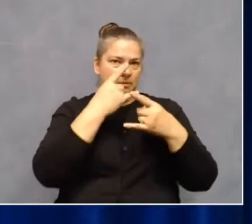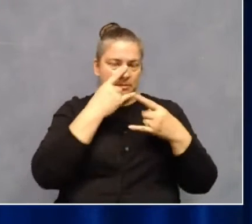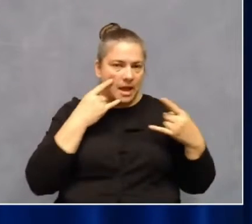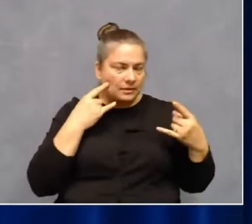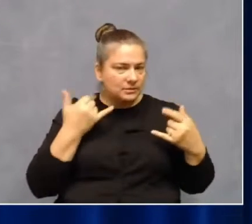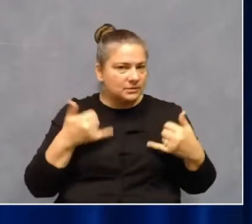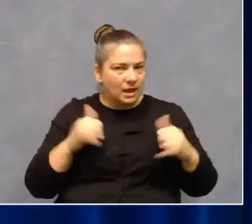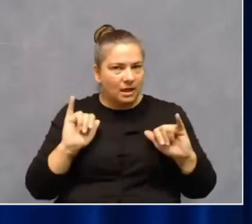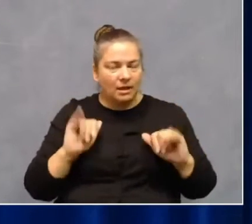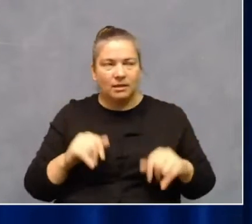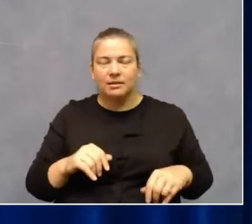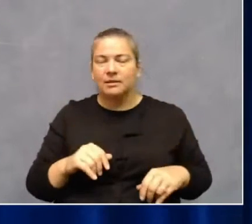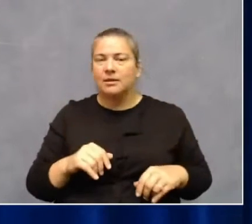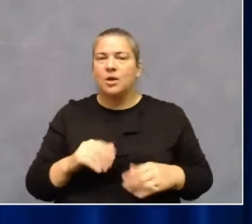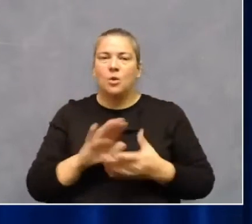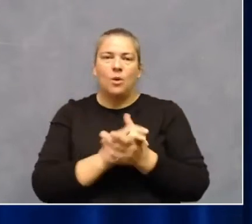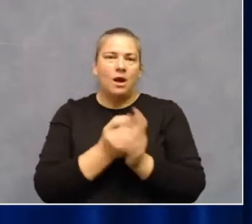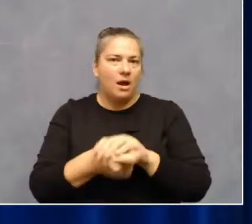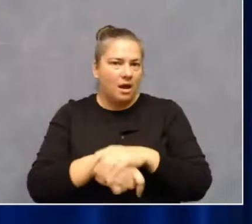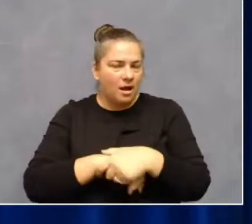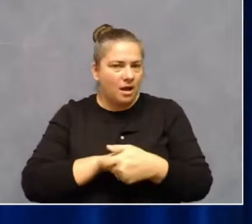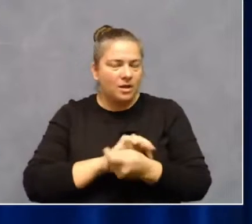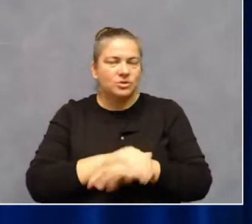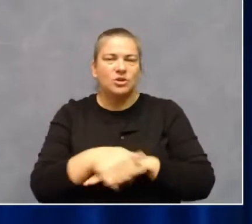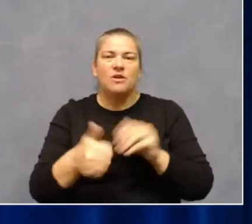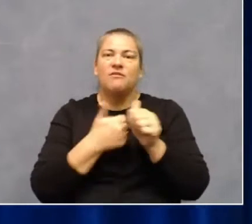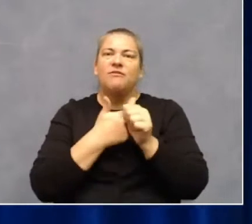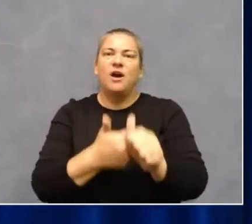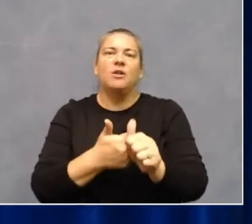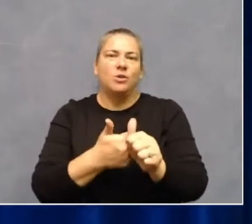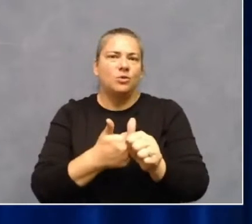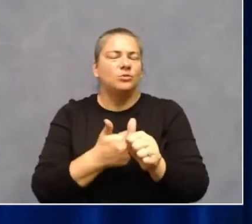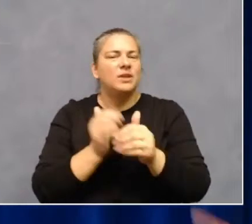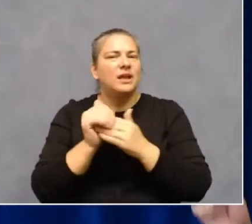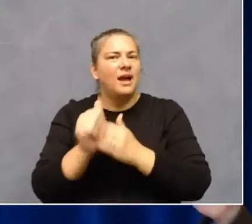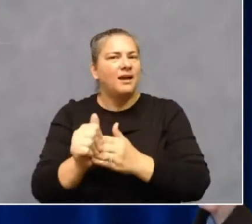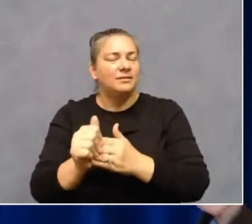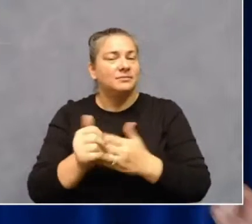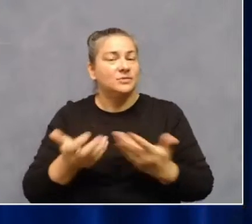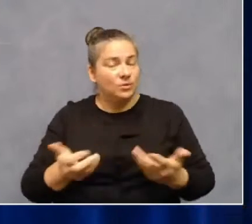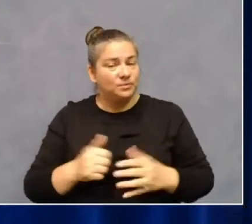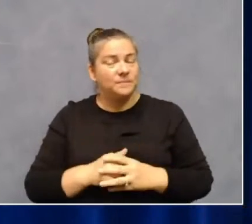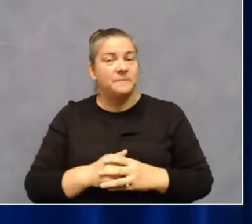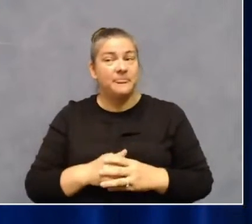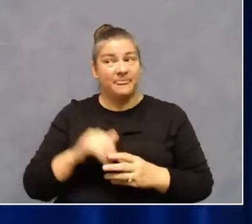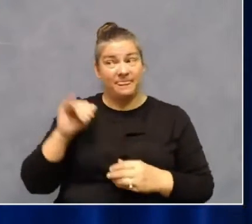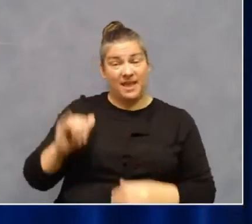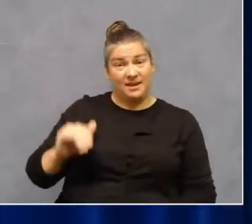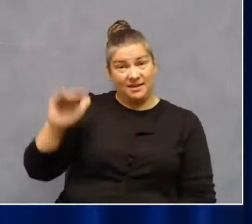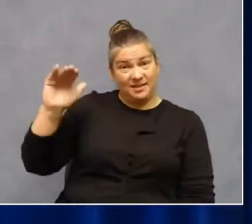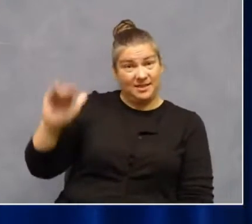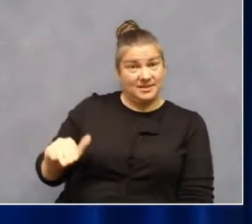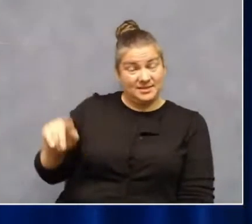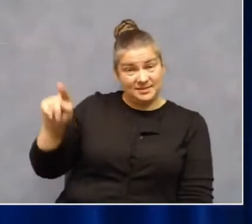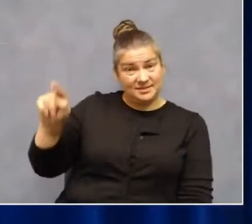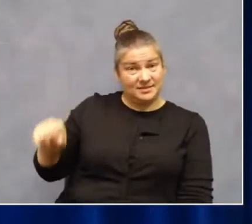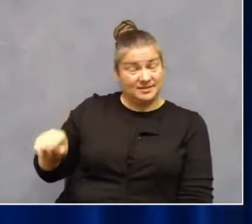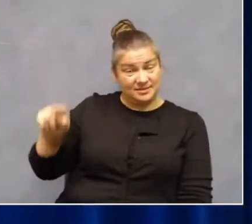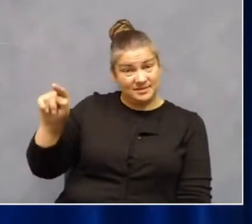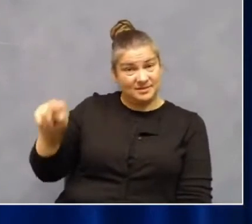close together, wash our hands, and follow the other guidance. And so, folks, that list that's up there on the screen now that you can